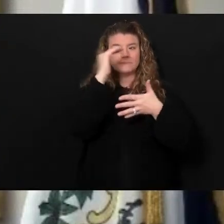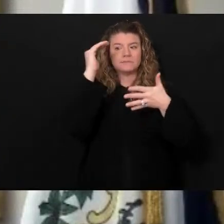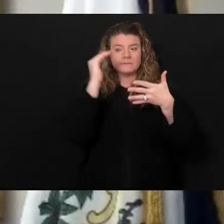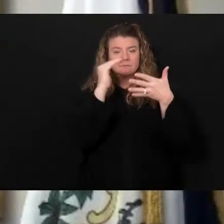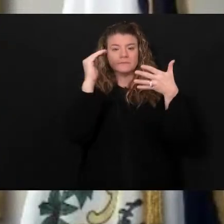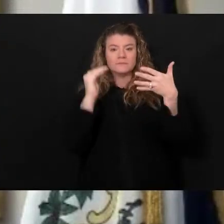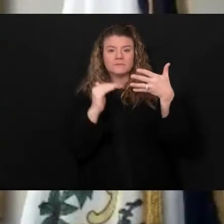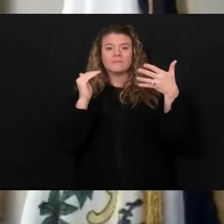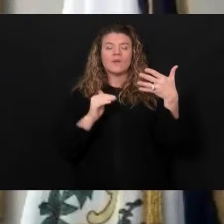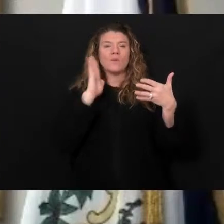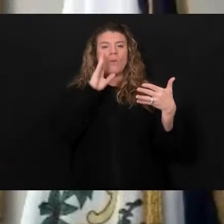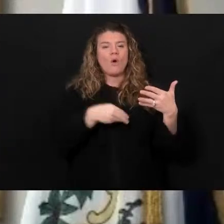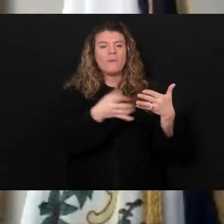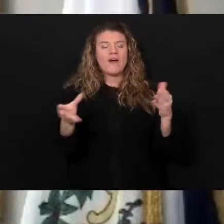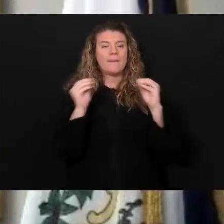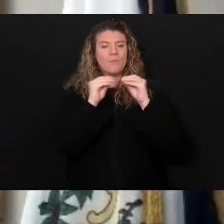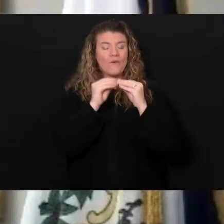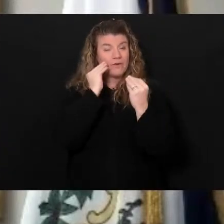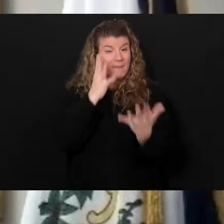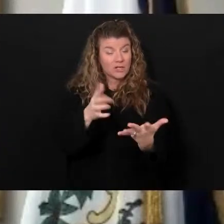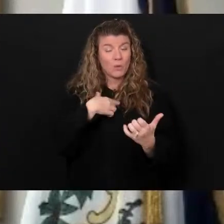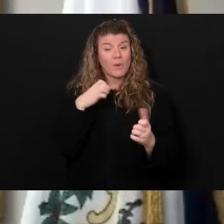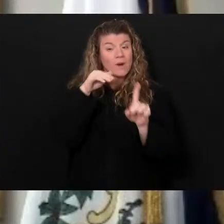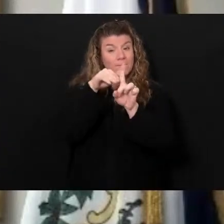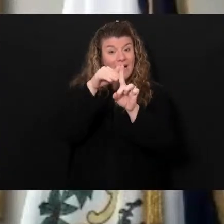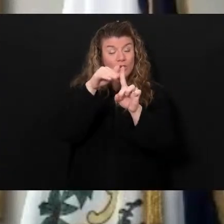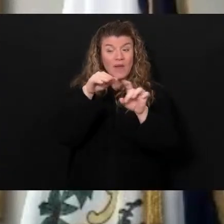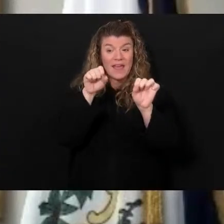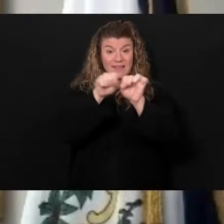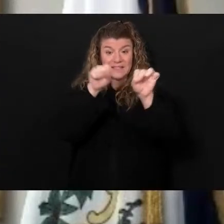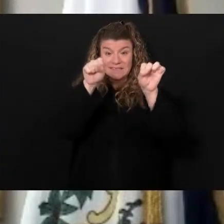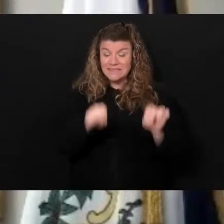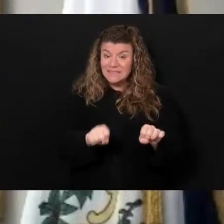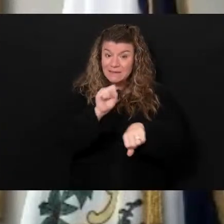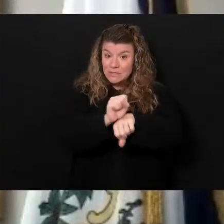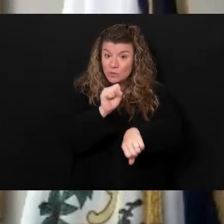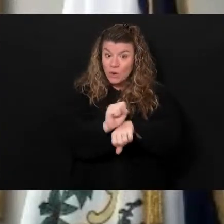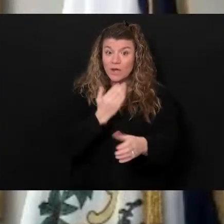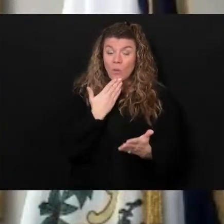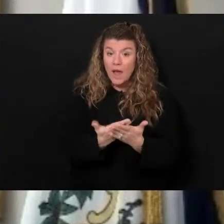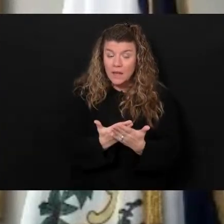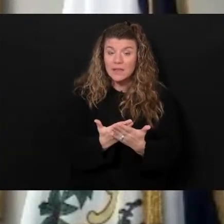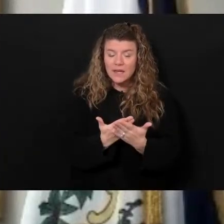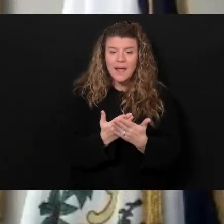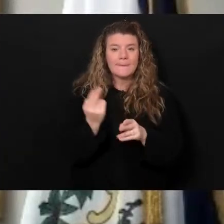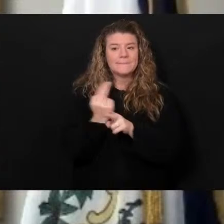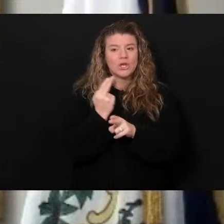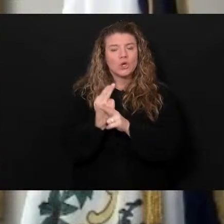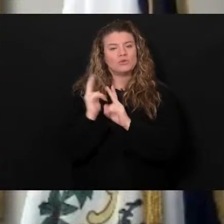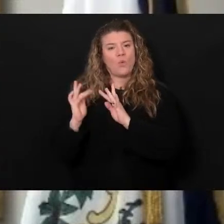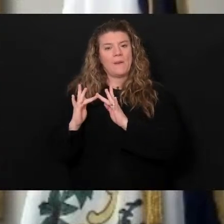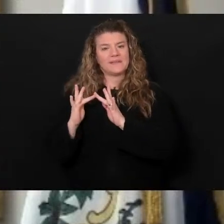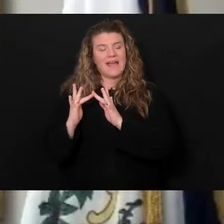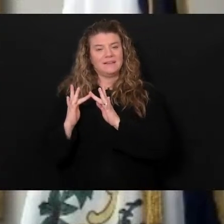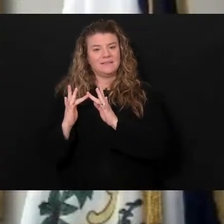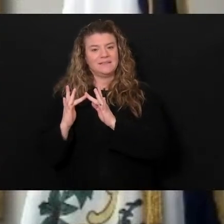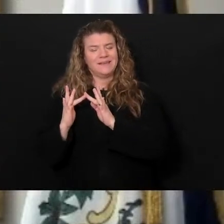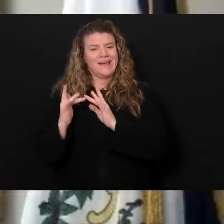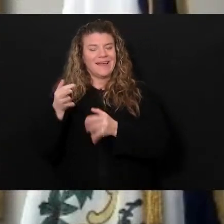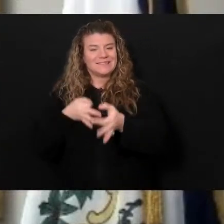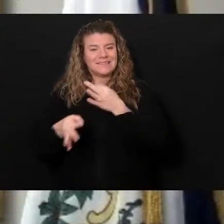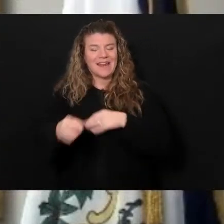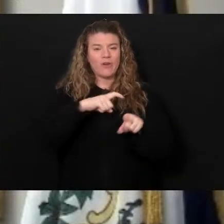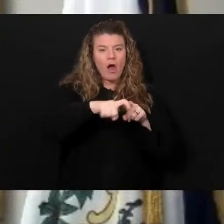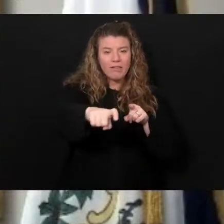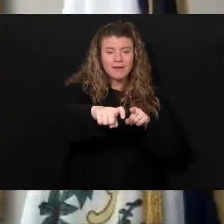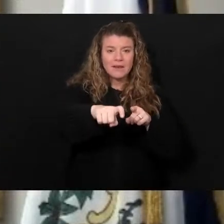information going forward. I want to remind everyone that the system is working well, but please use the website if at all possible, rather than the call-in. The